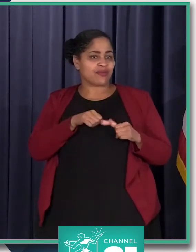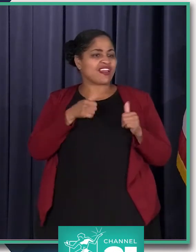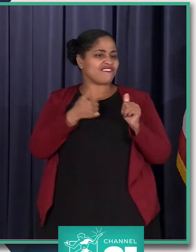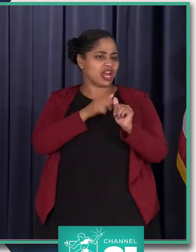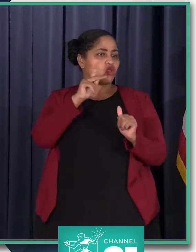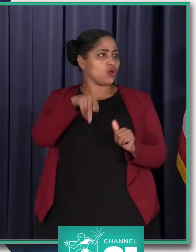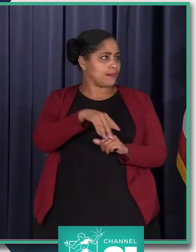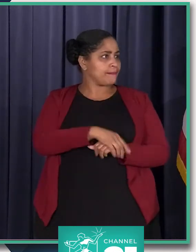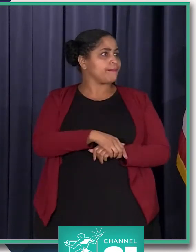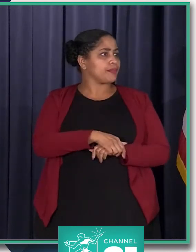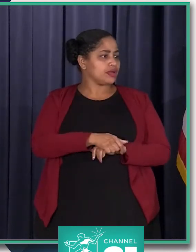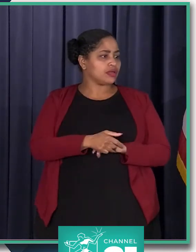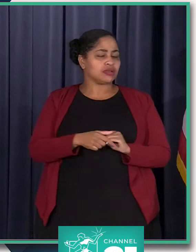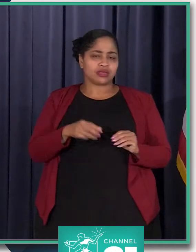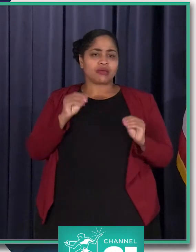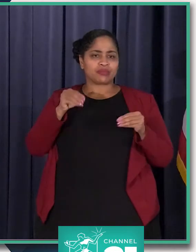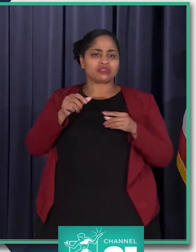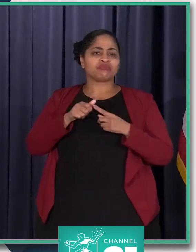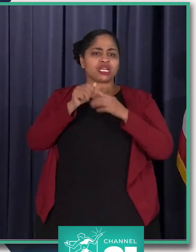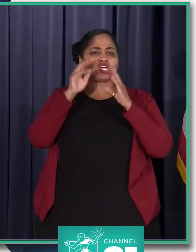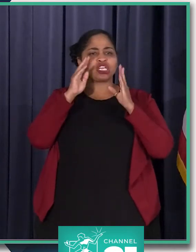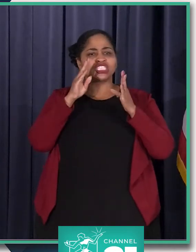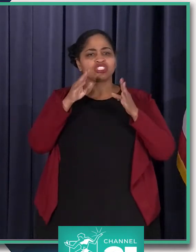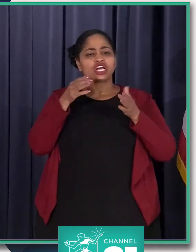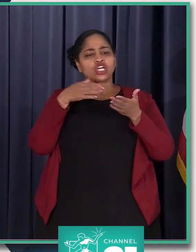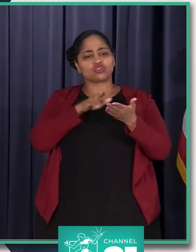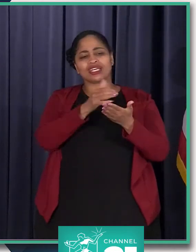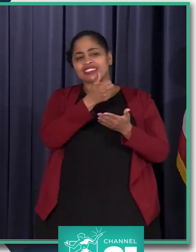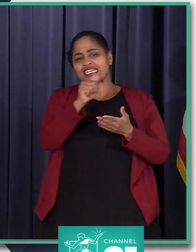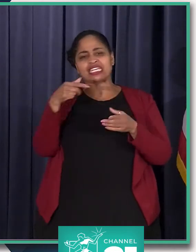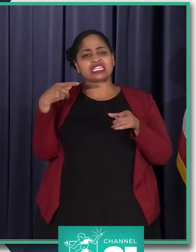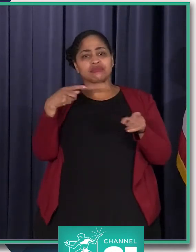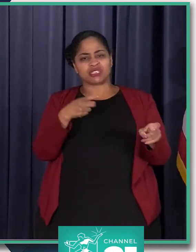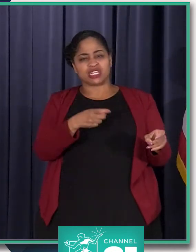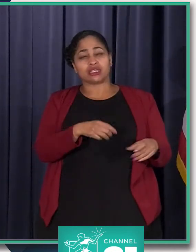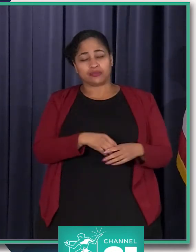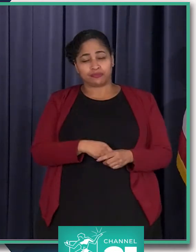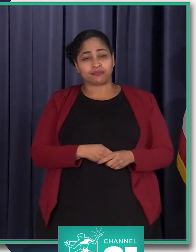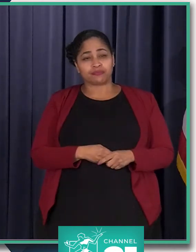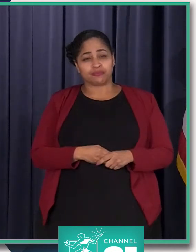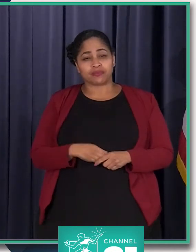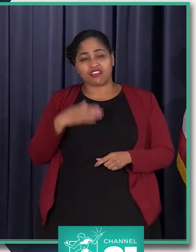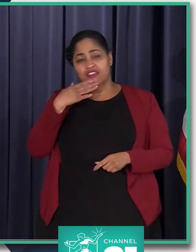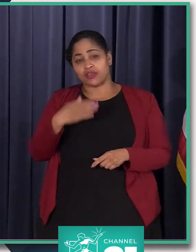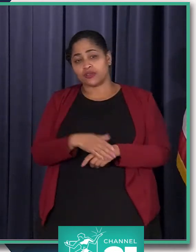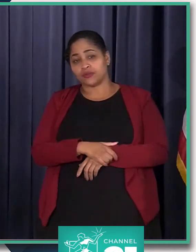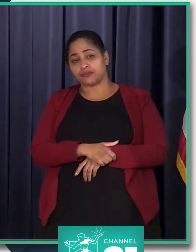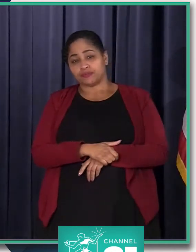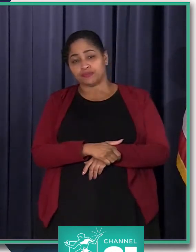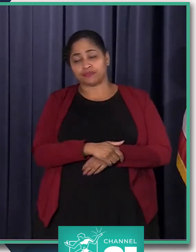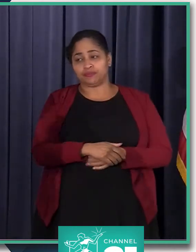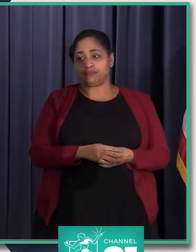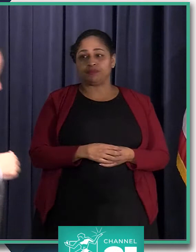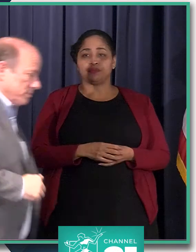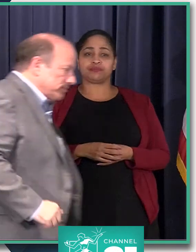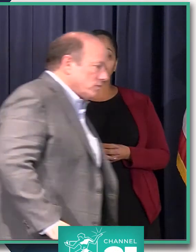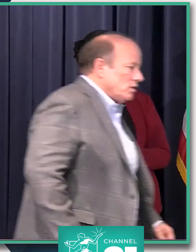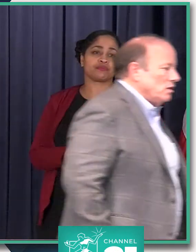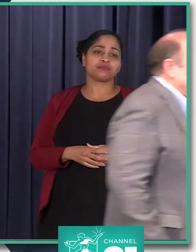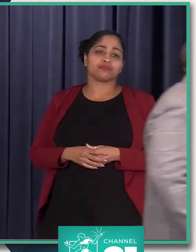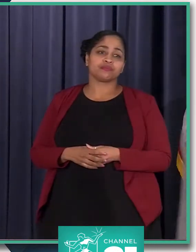up and put some special attention and address any kind of speeding that's occurring. Thank you.